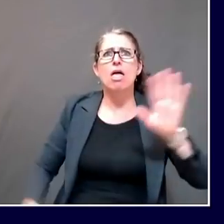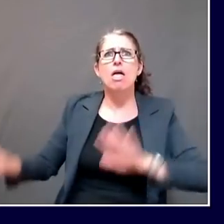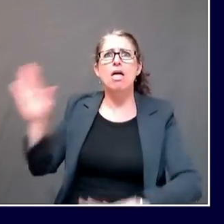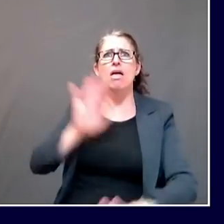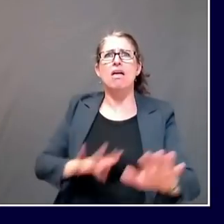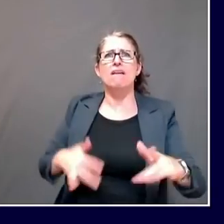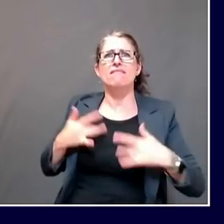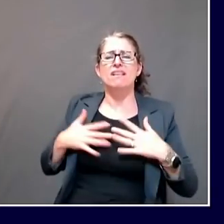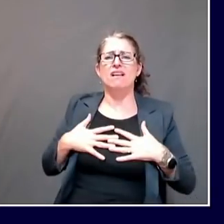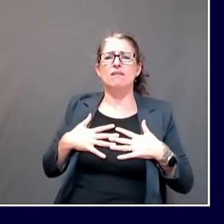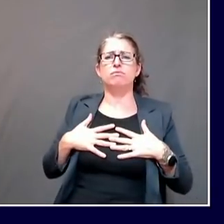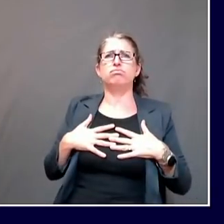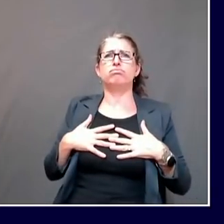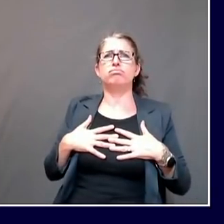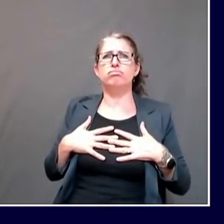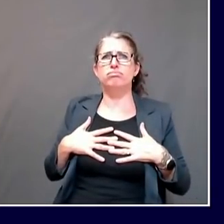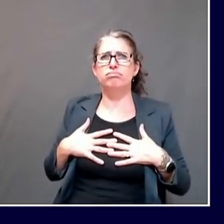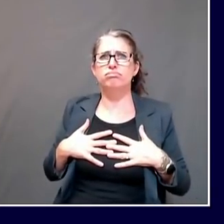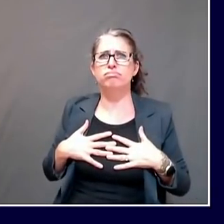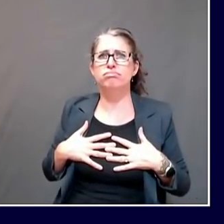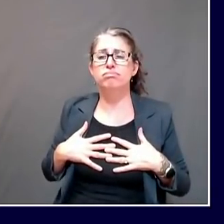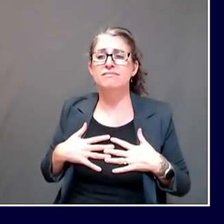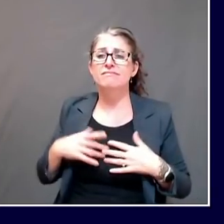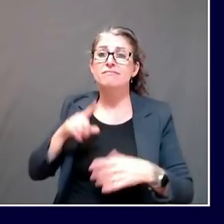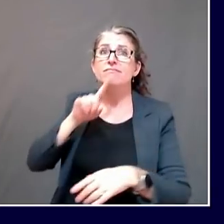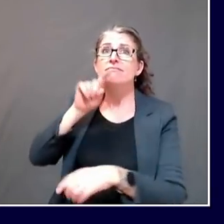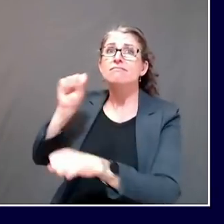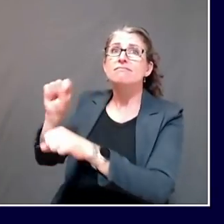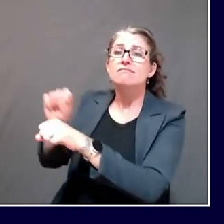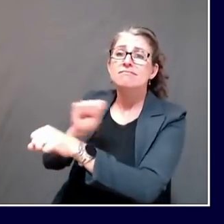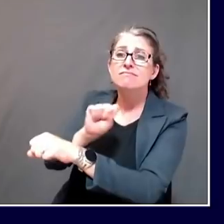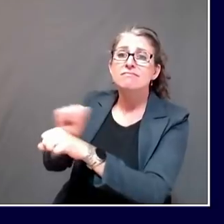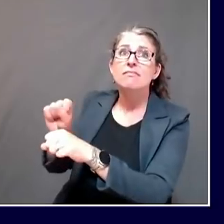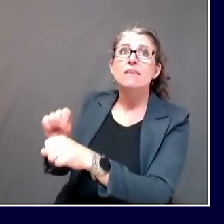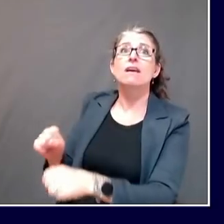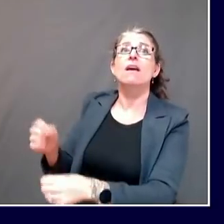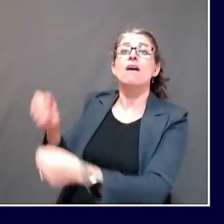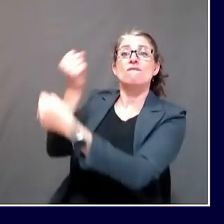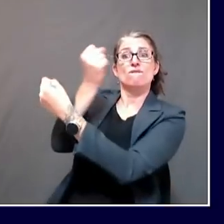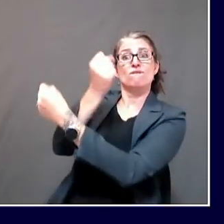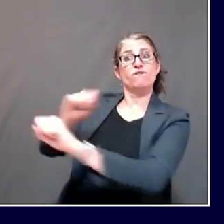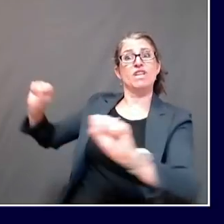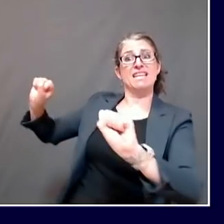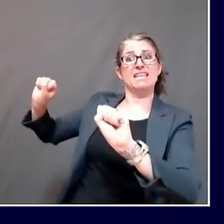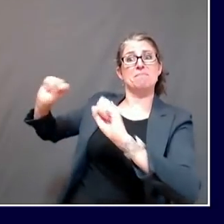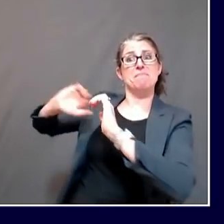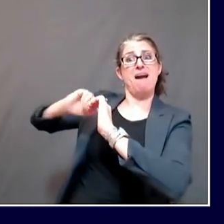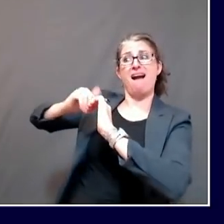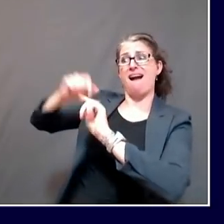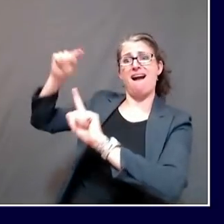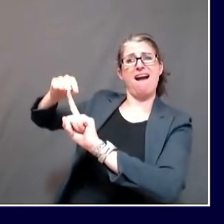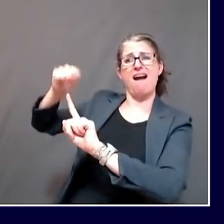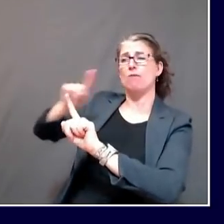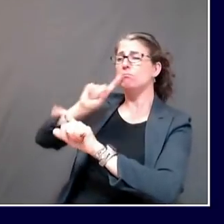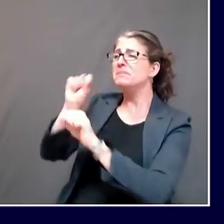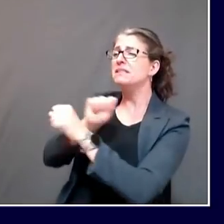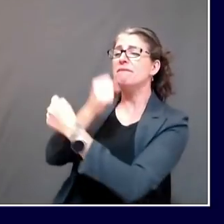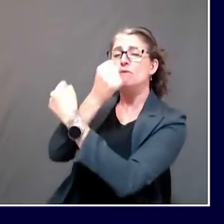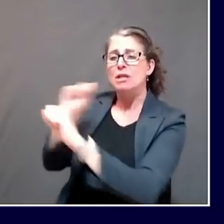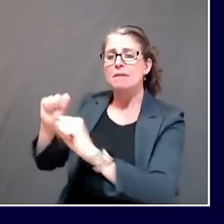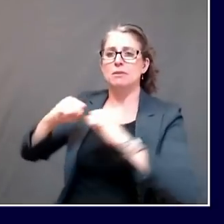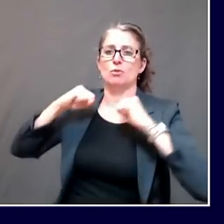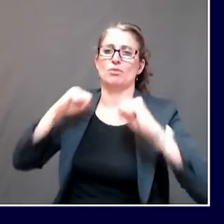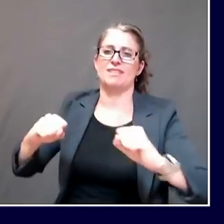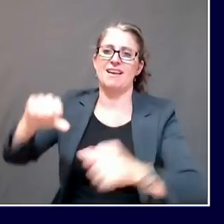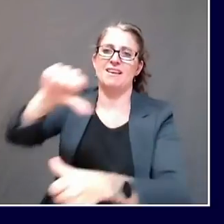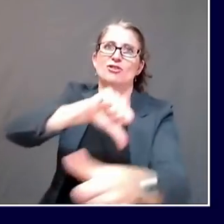with and for one another, to care for others as oneself, to act lovingly, justly,